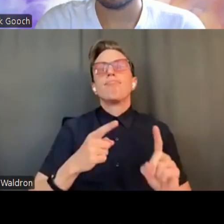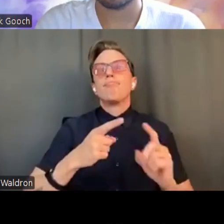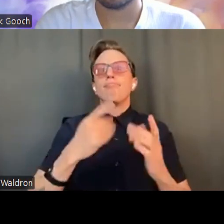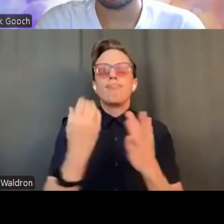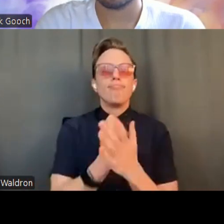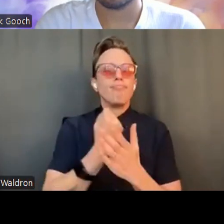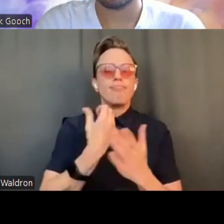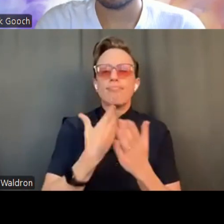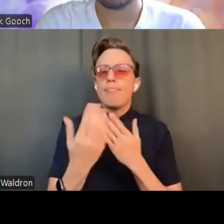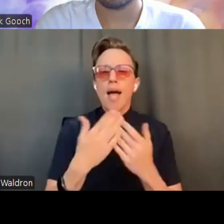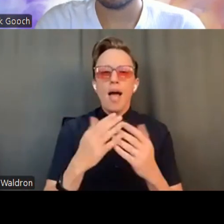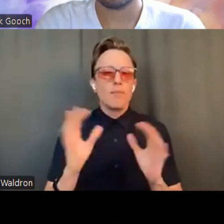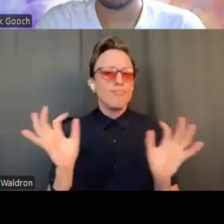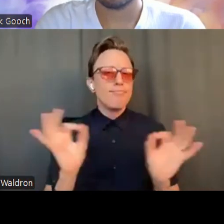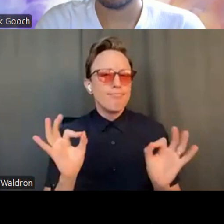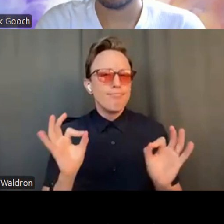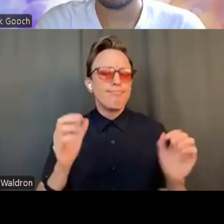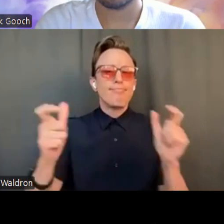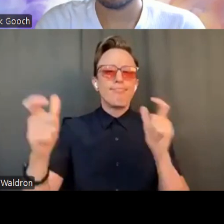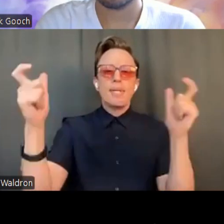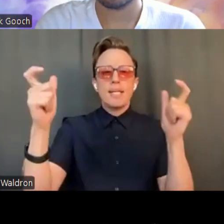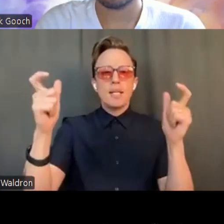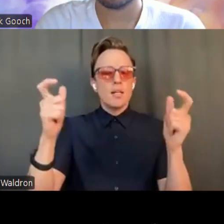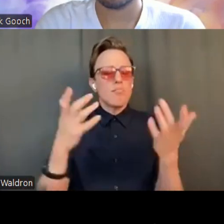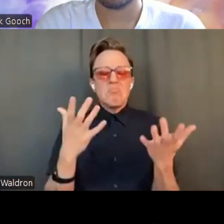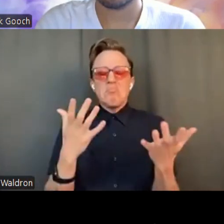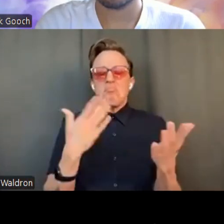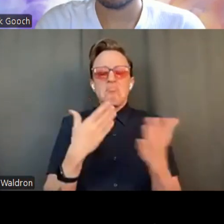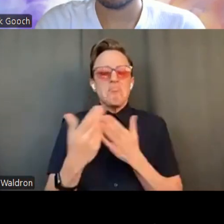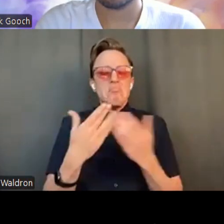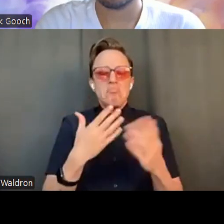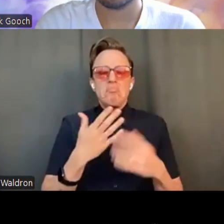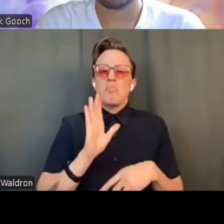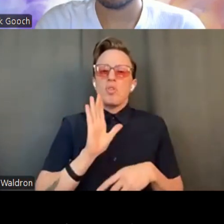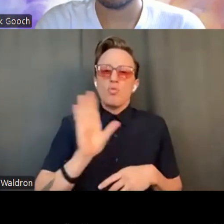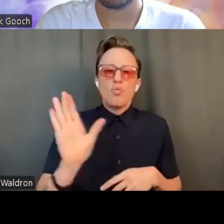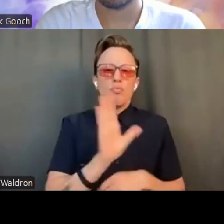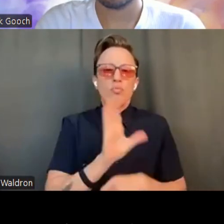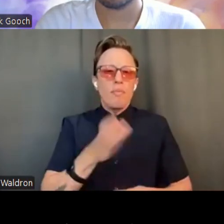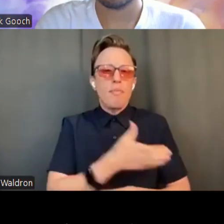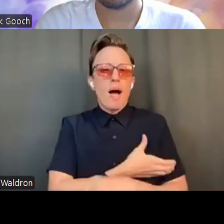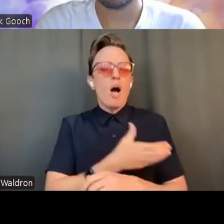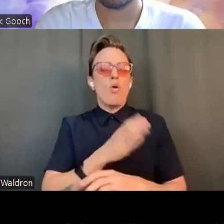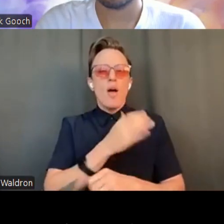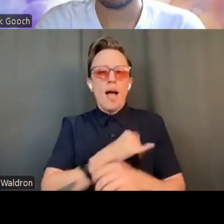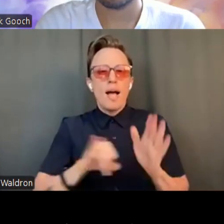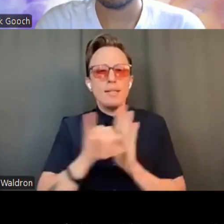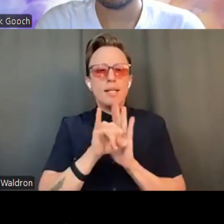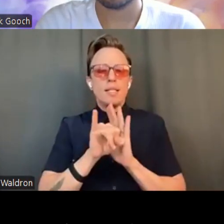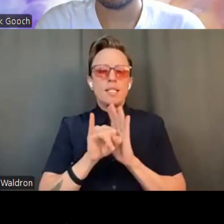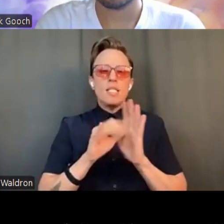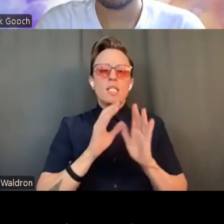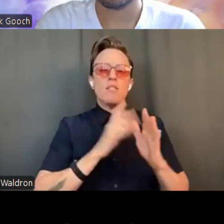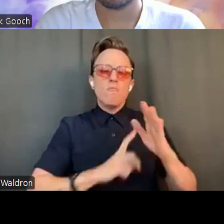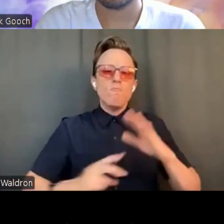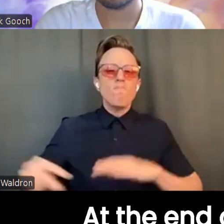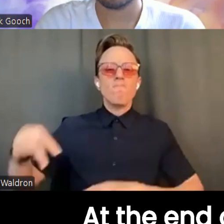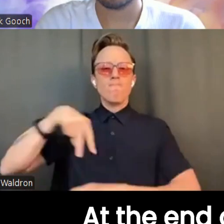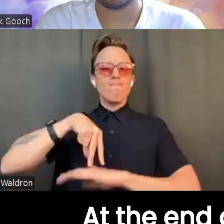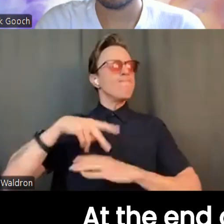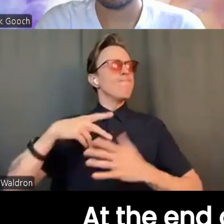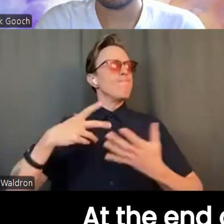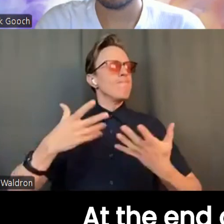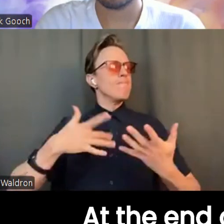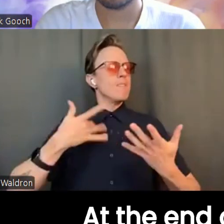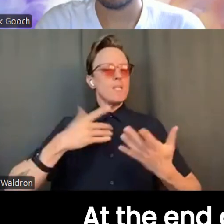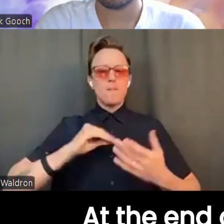how small, being able to step into your own power and your own identity and being happy with who you are at